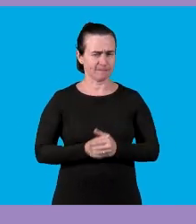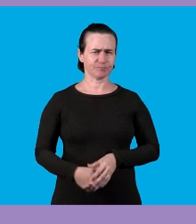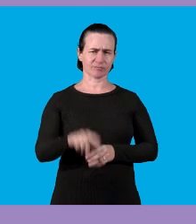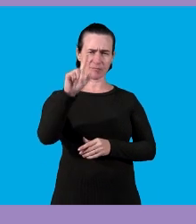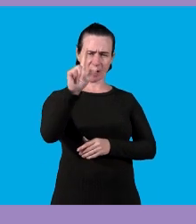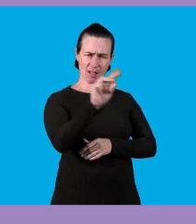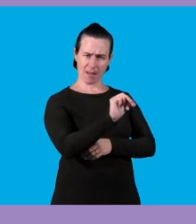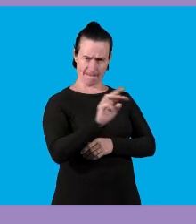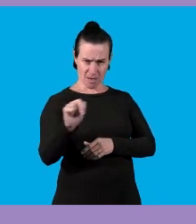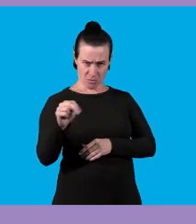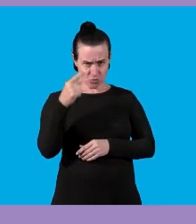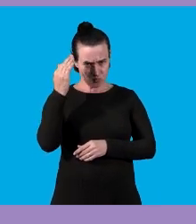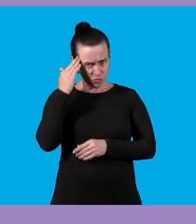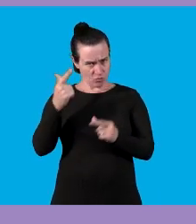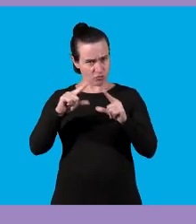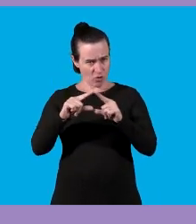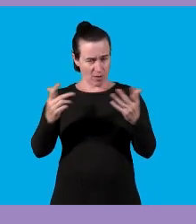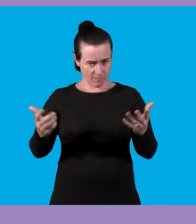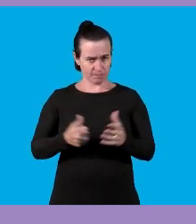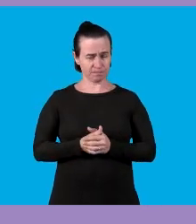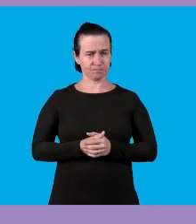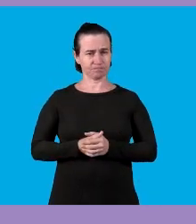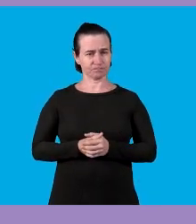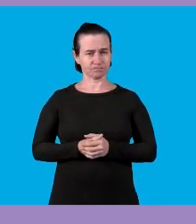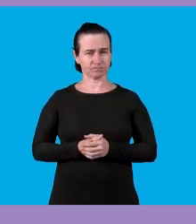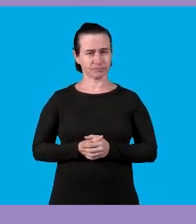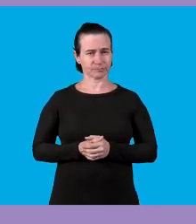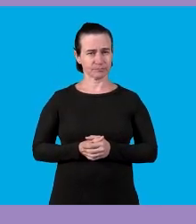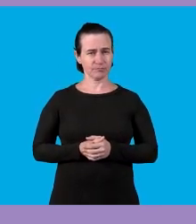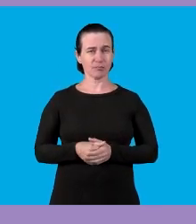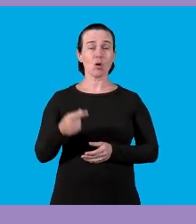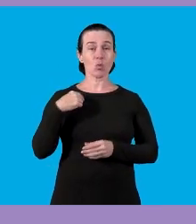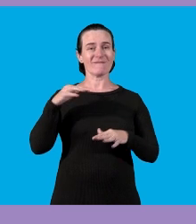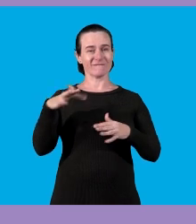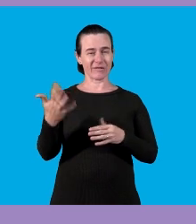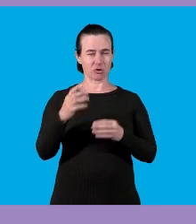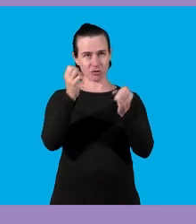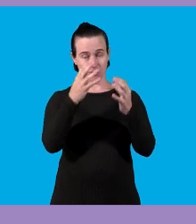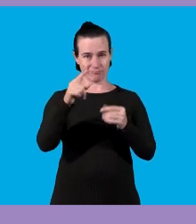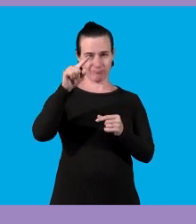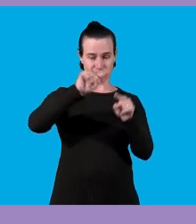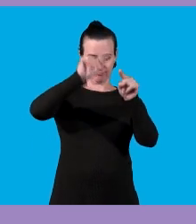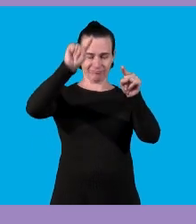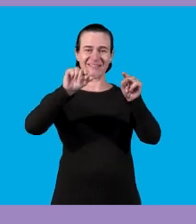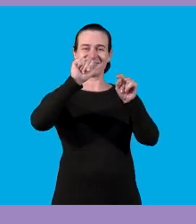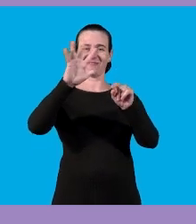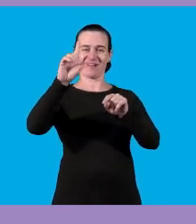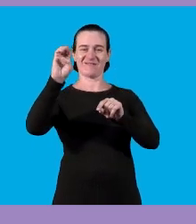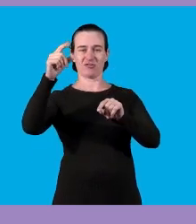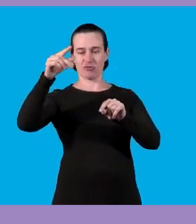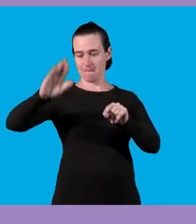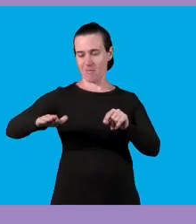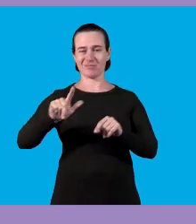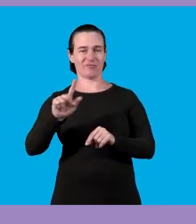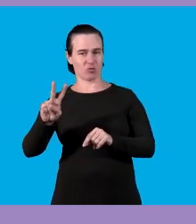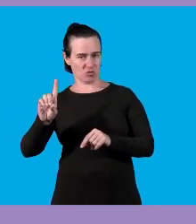LMN is a triangle. I already know the two angles of that triangle. And what do we know about a triangle is